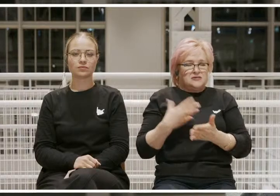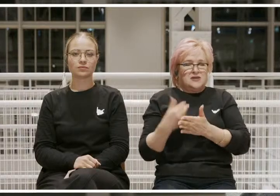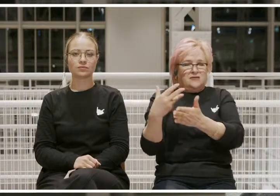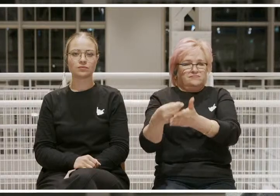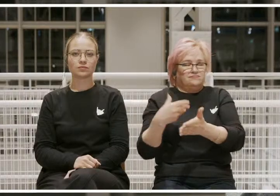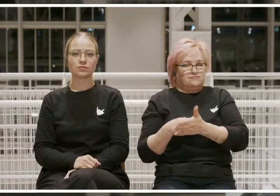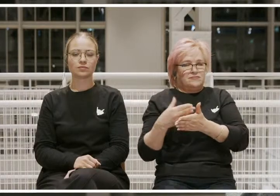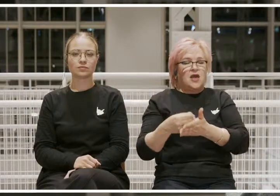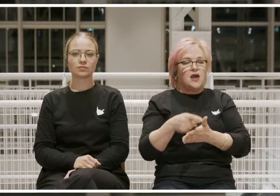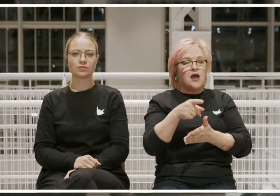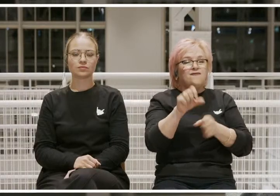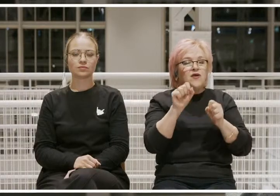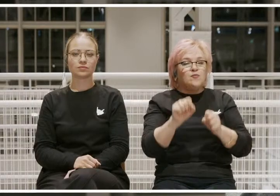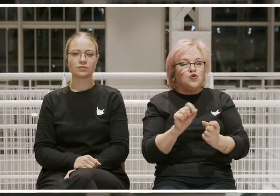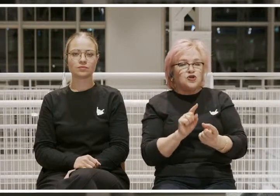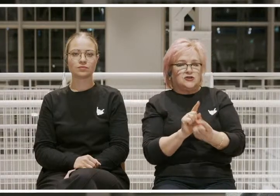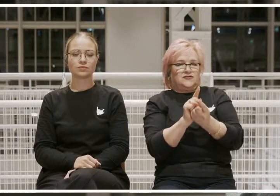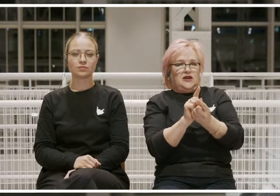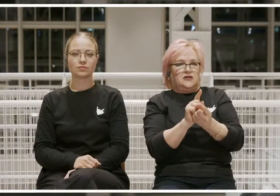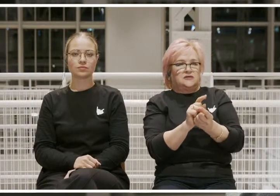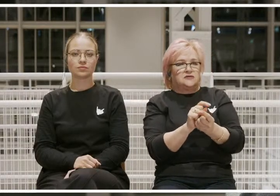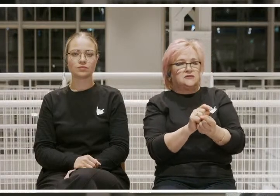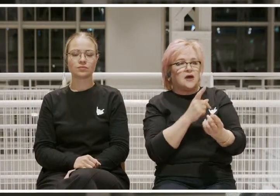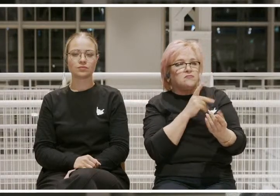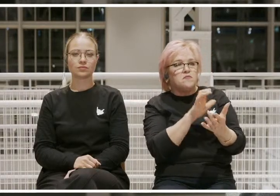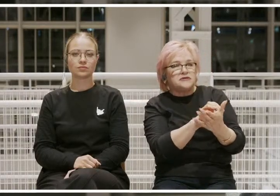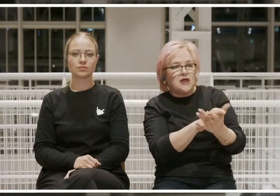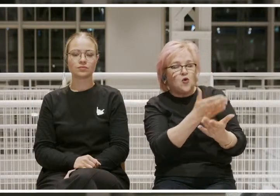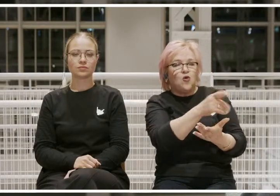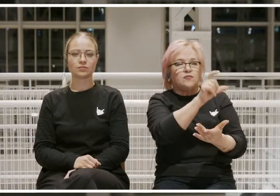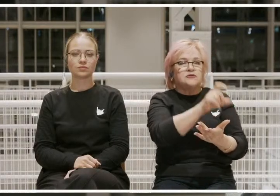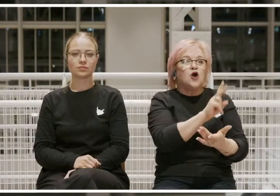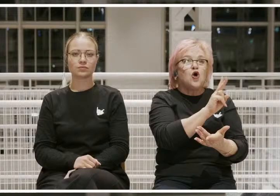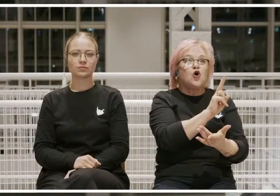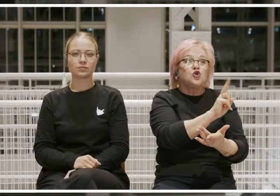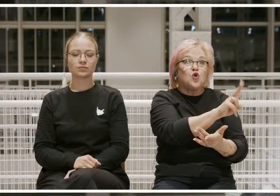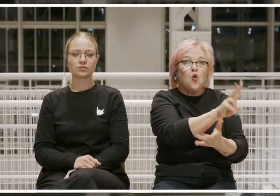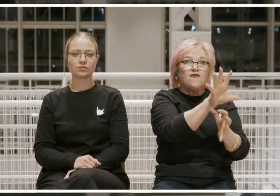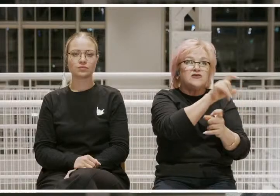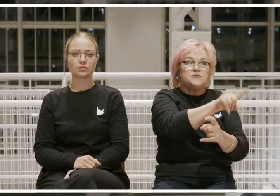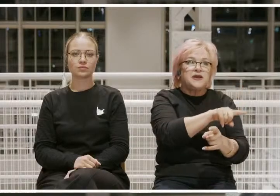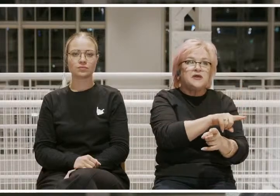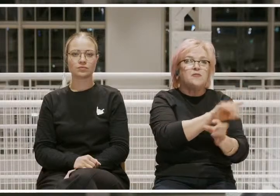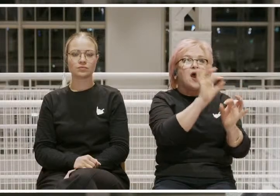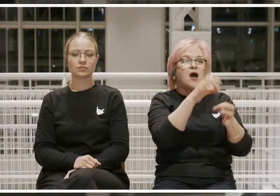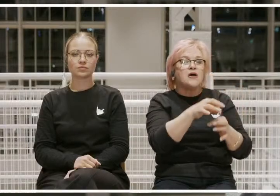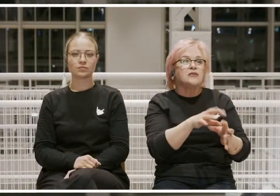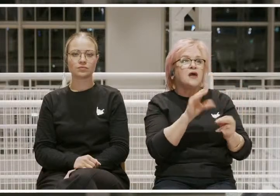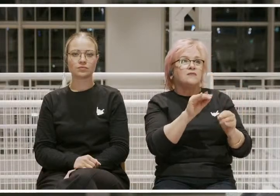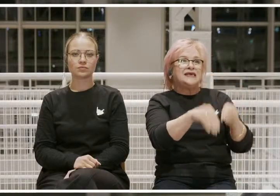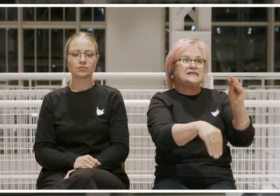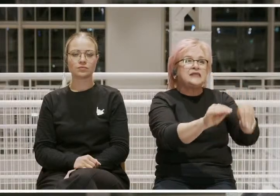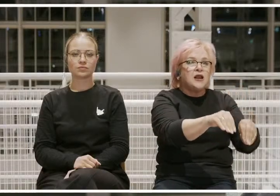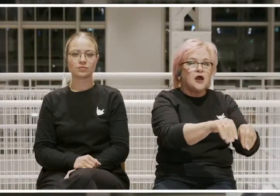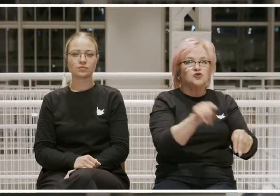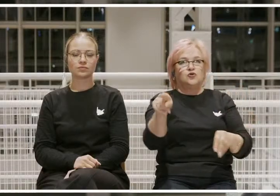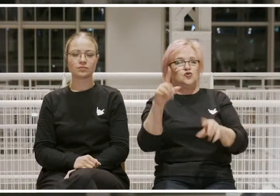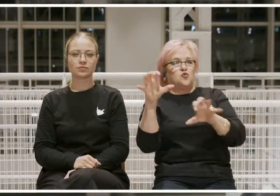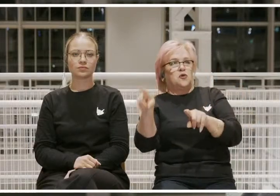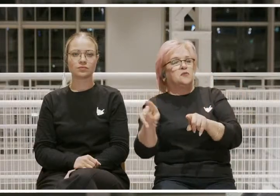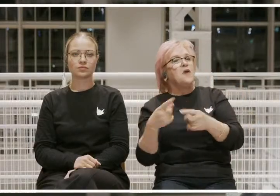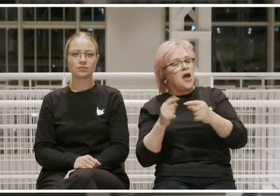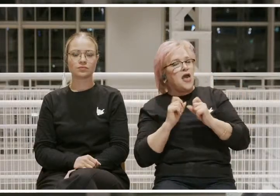who viewed that piece as a concert and then the other one as an installation, and they could talk about it and see